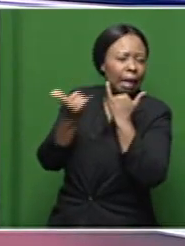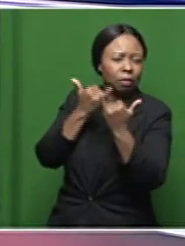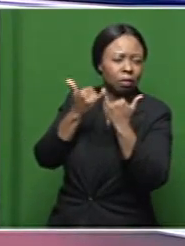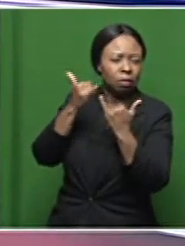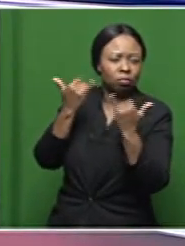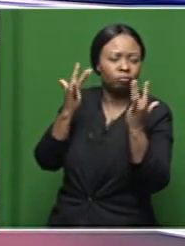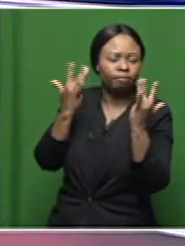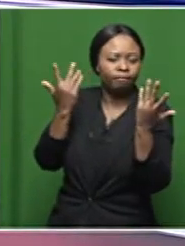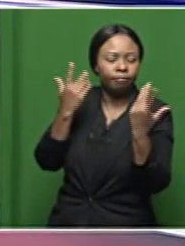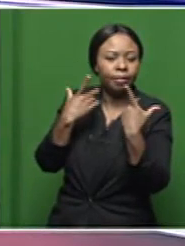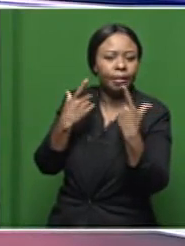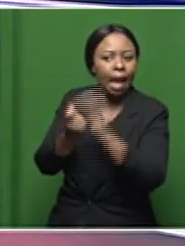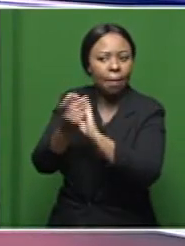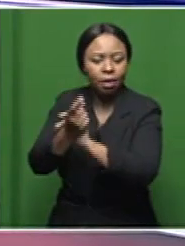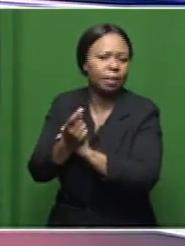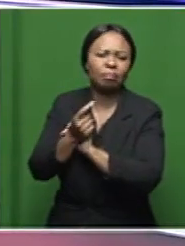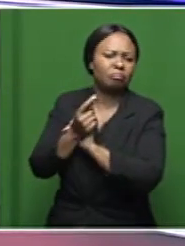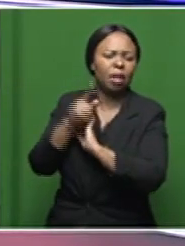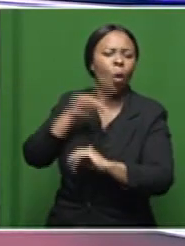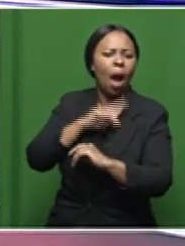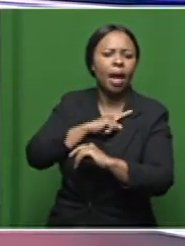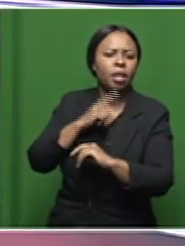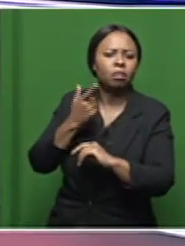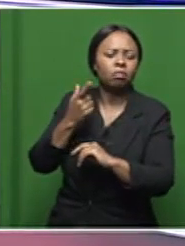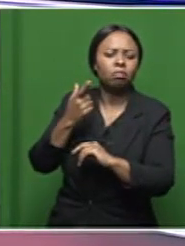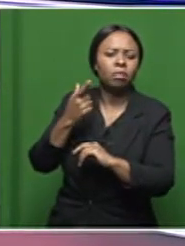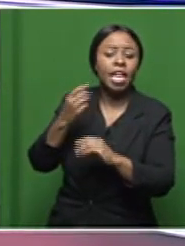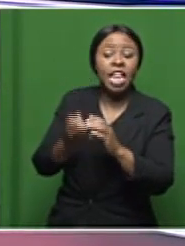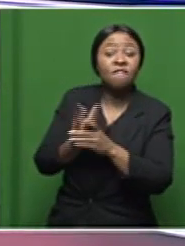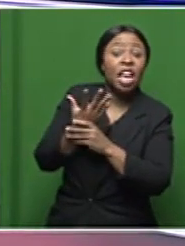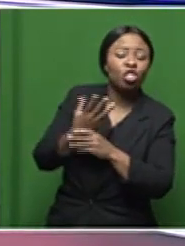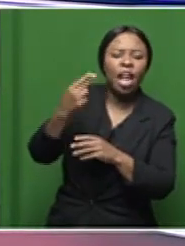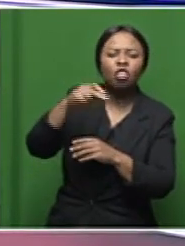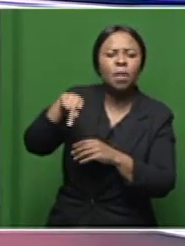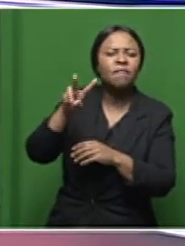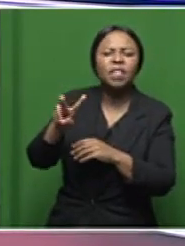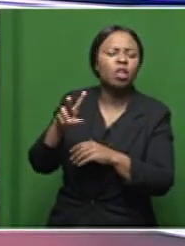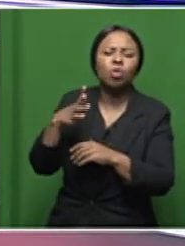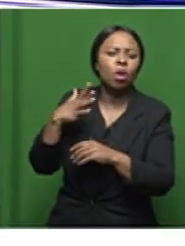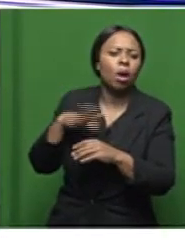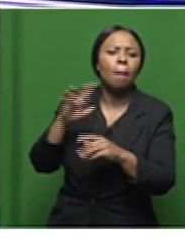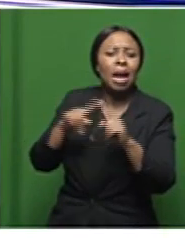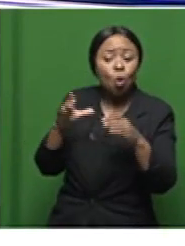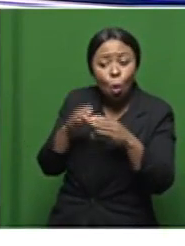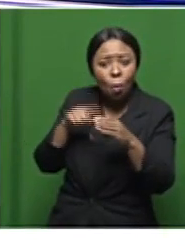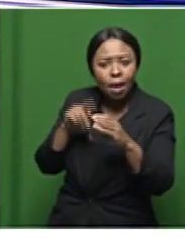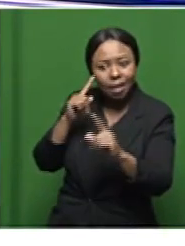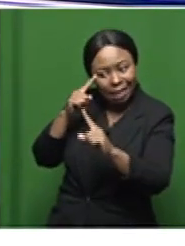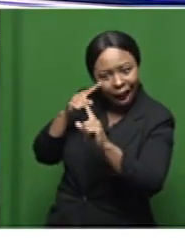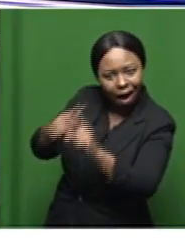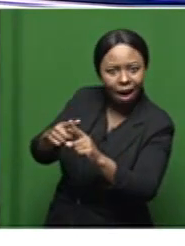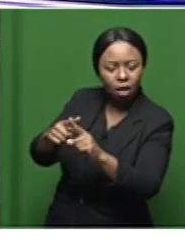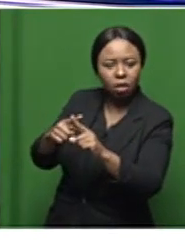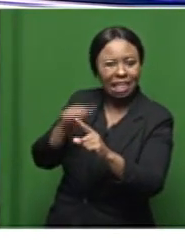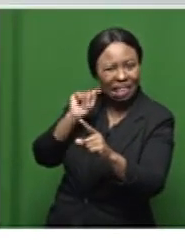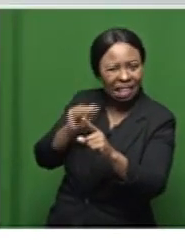contact with anyone, hence not having had an HPV infection. So why are you targeting this age group specifically?